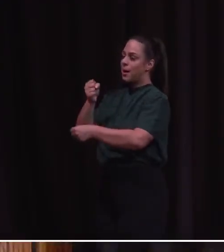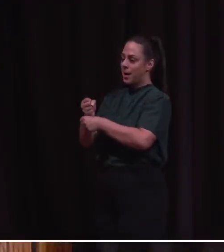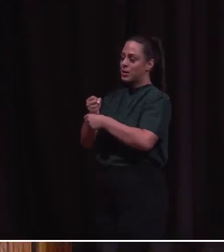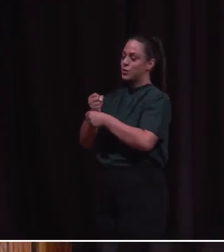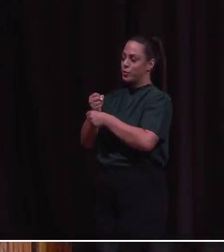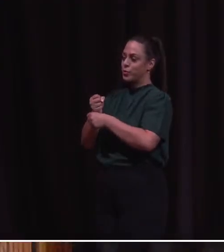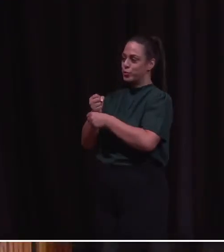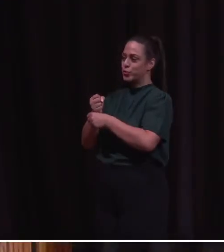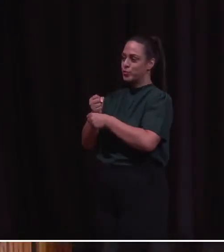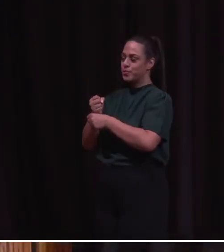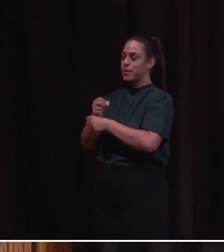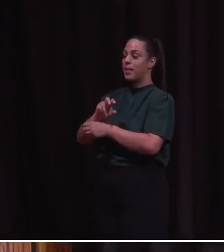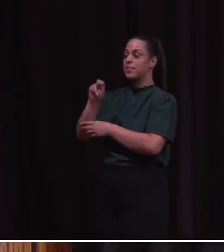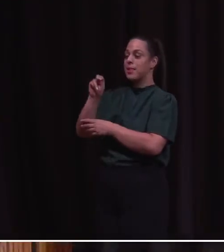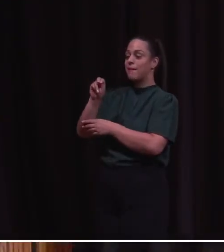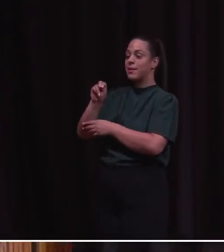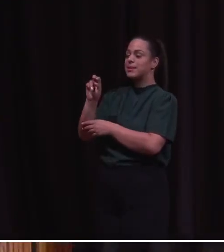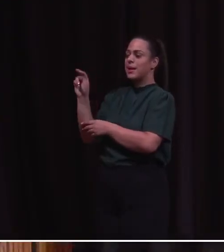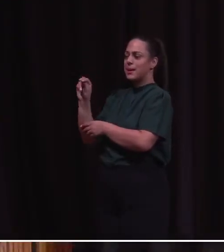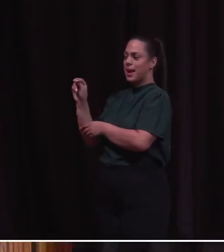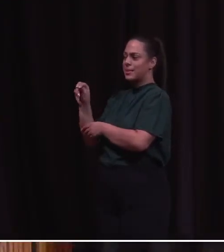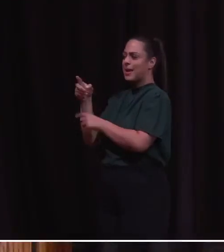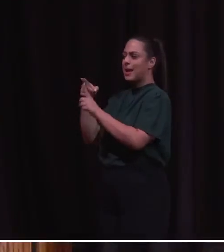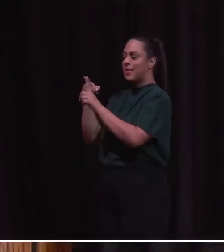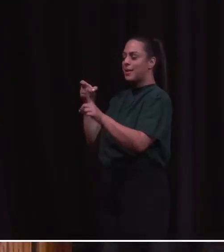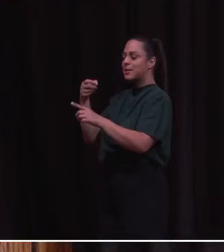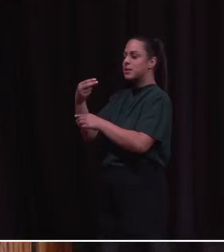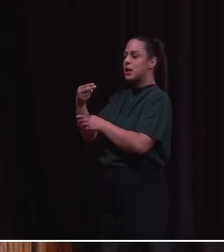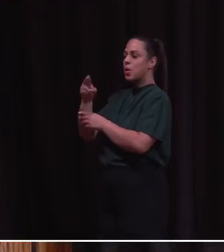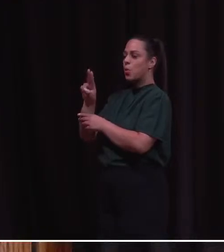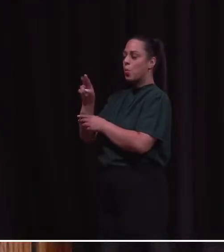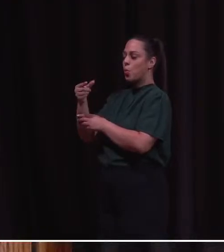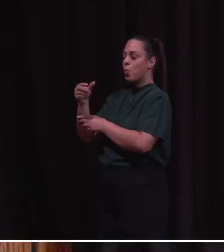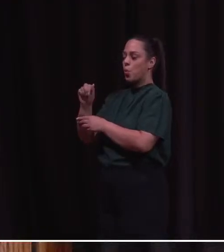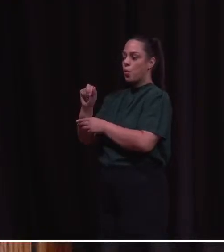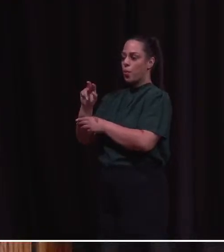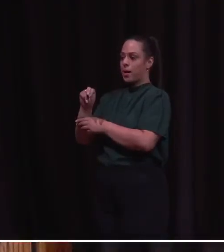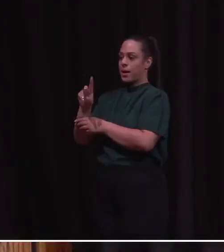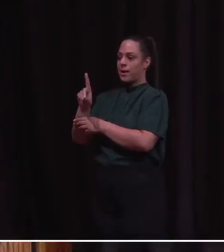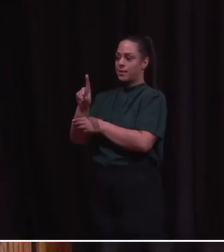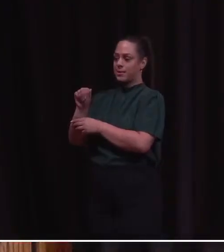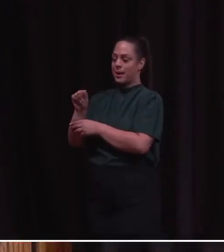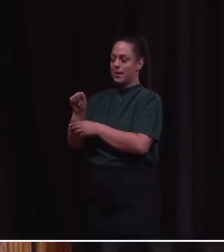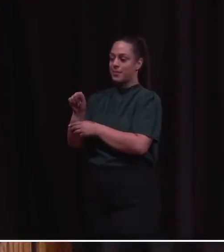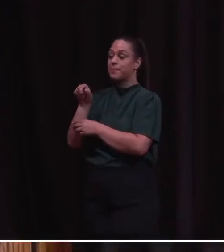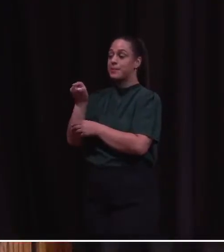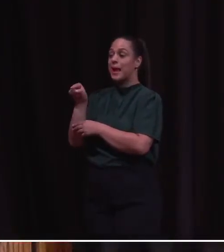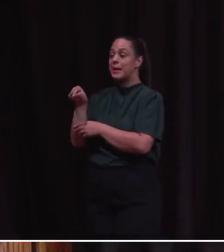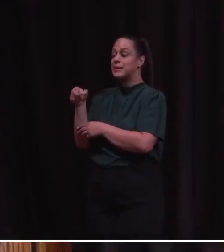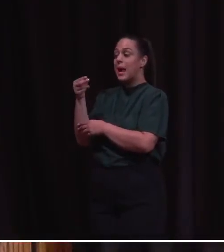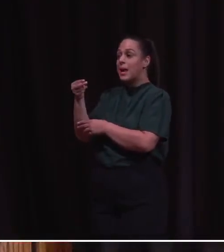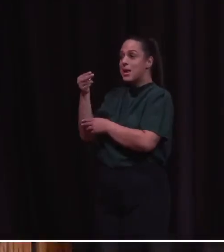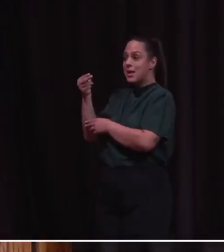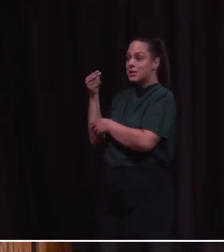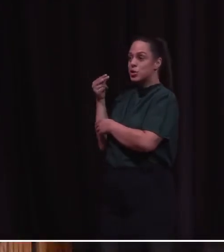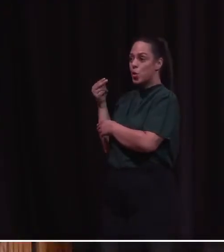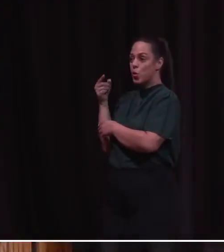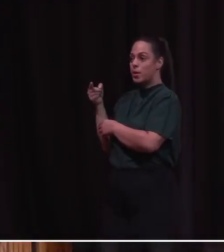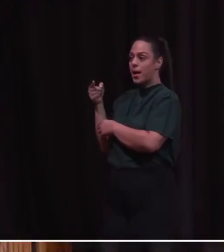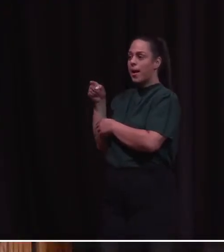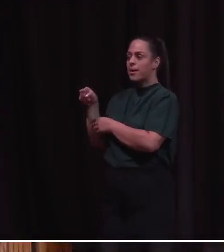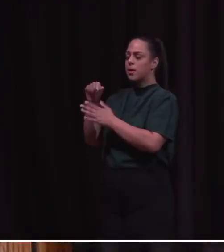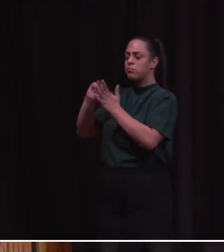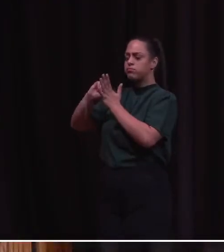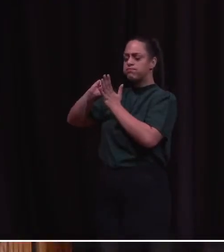climate activist. Her story literally and metaphorically epitomizes the space in which we find